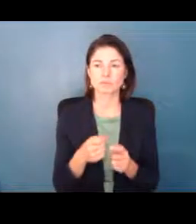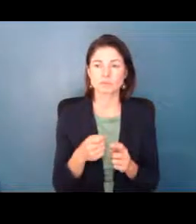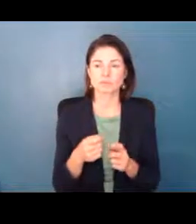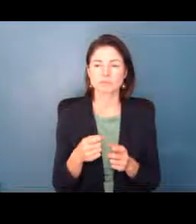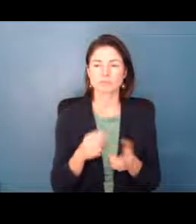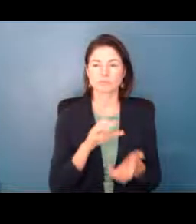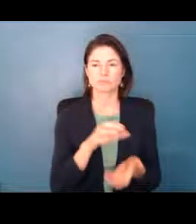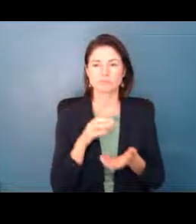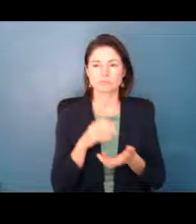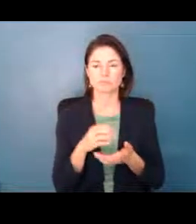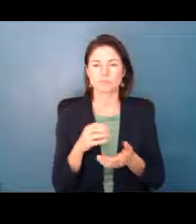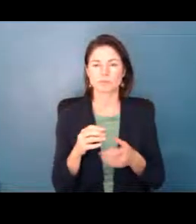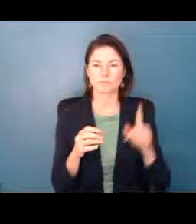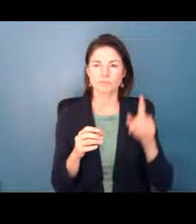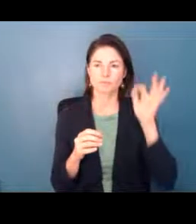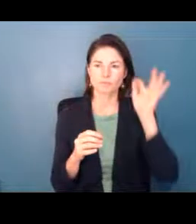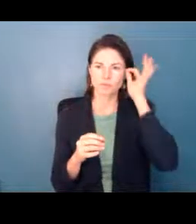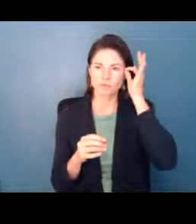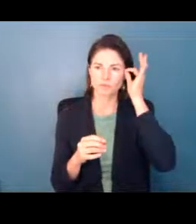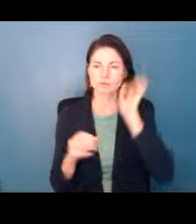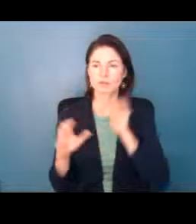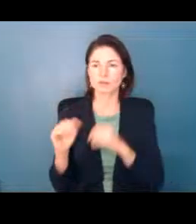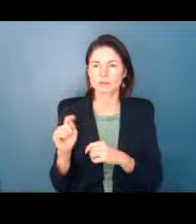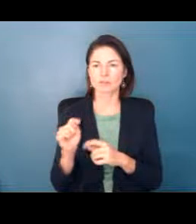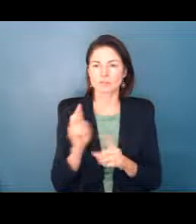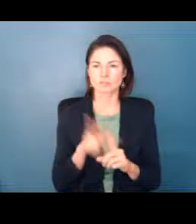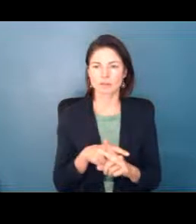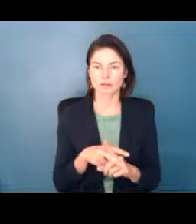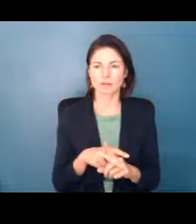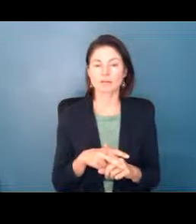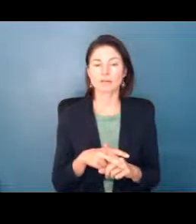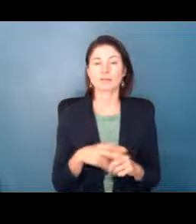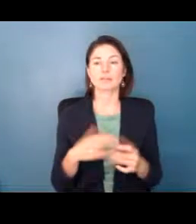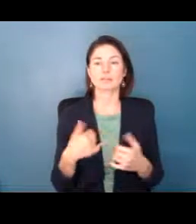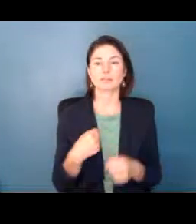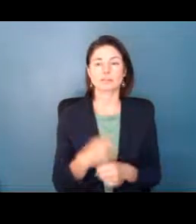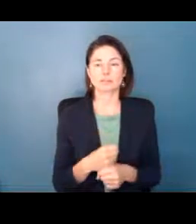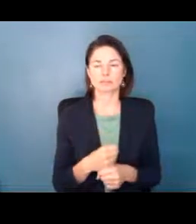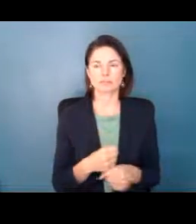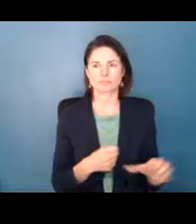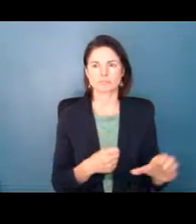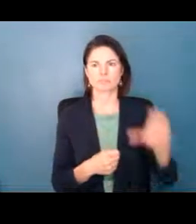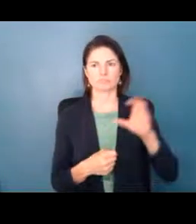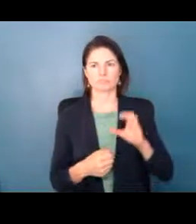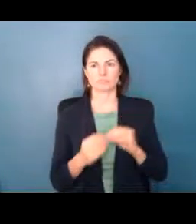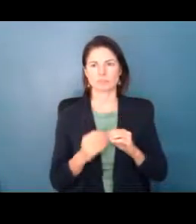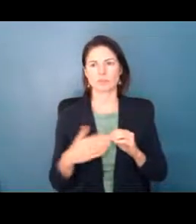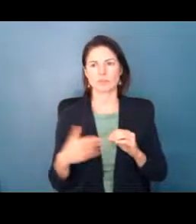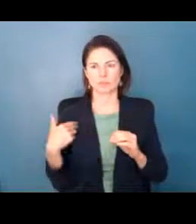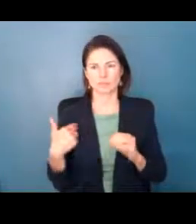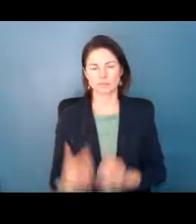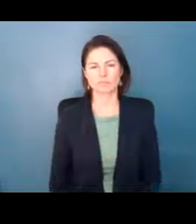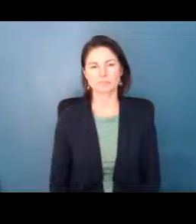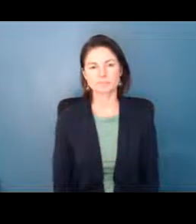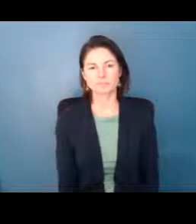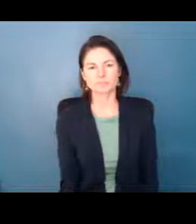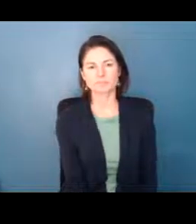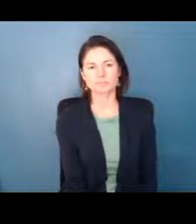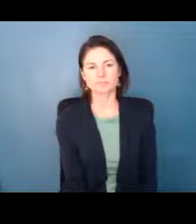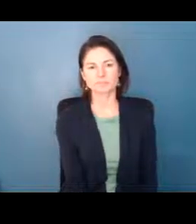And so Caltrans applies for that. And this year they got back substantially more than they have in the past. Caltrans